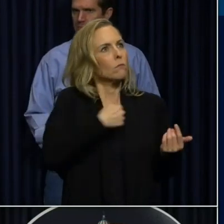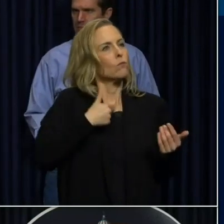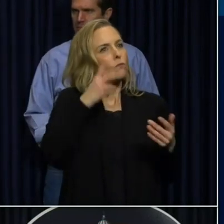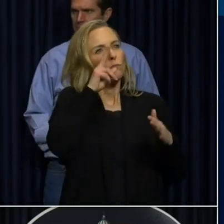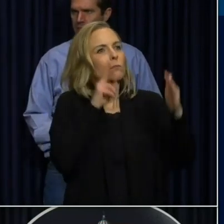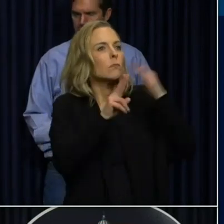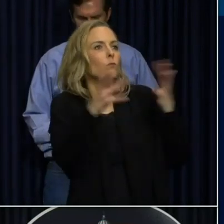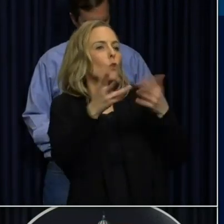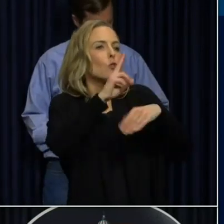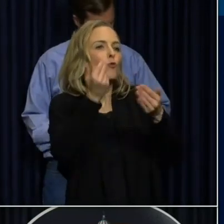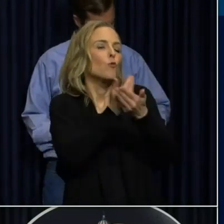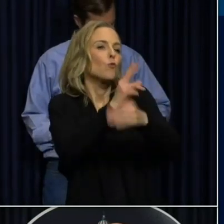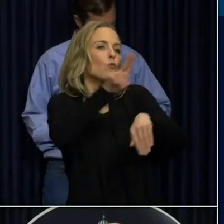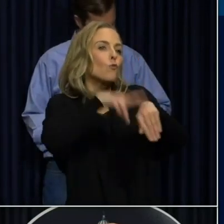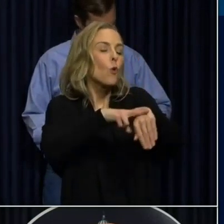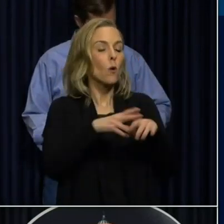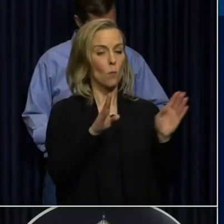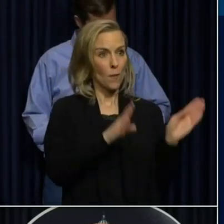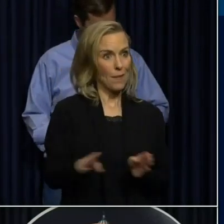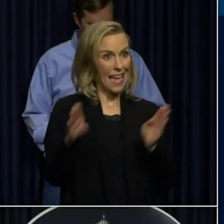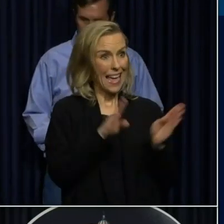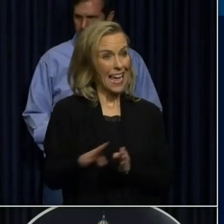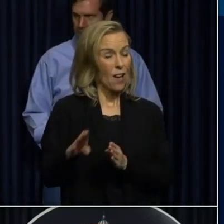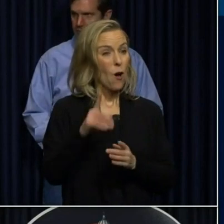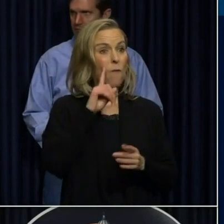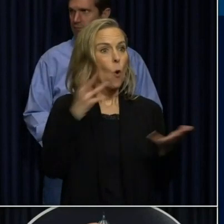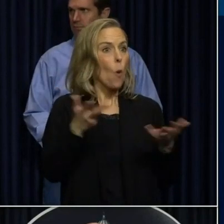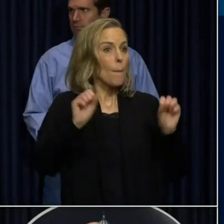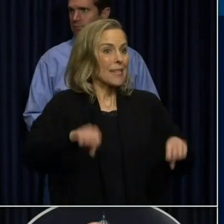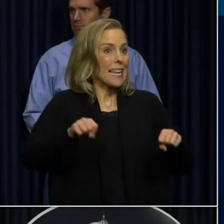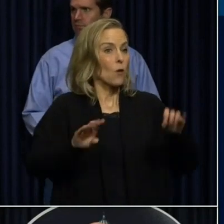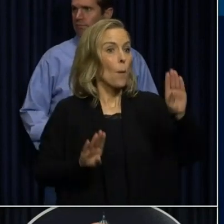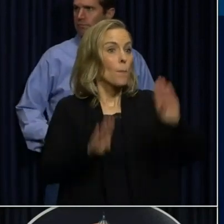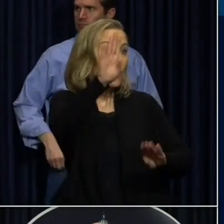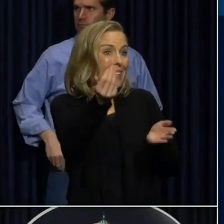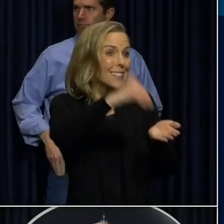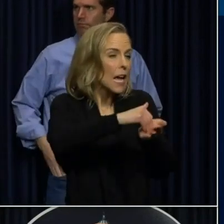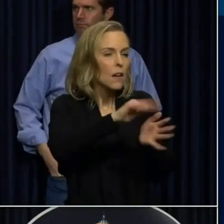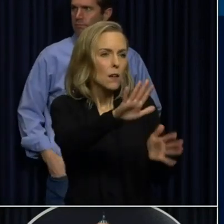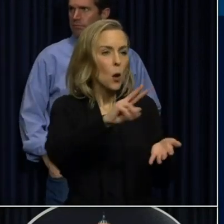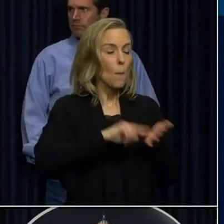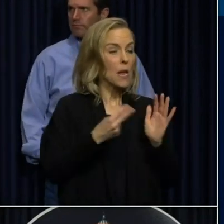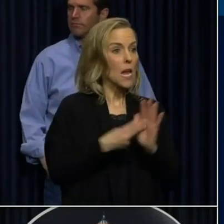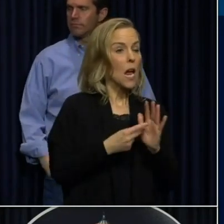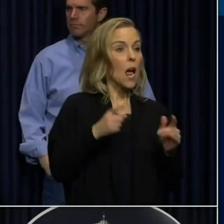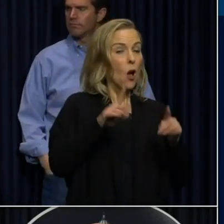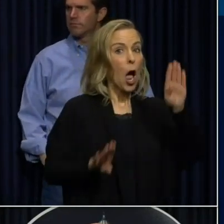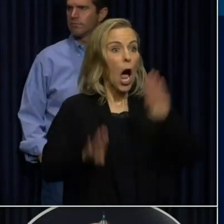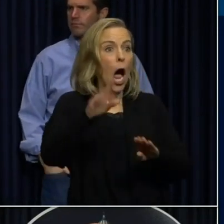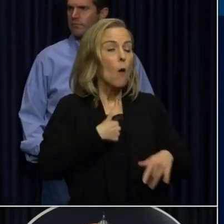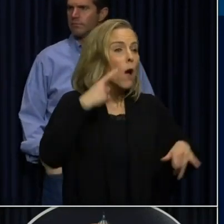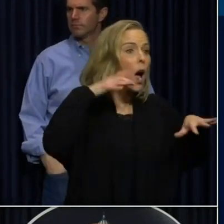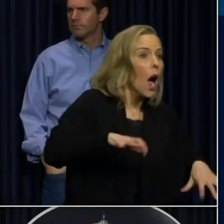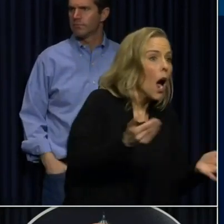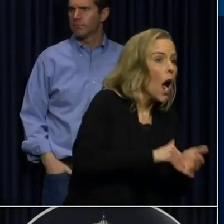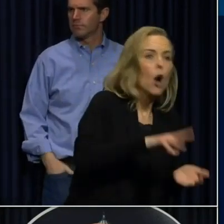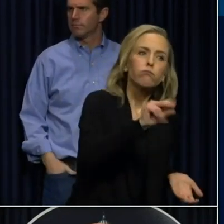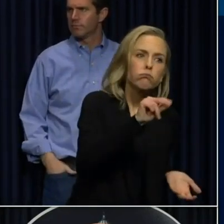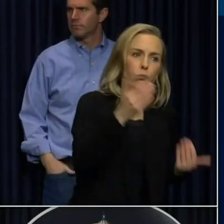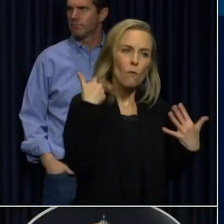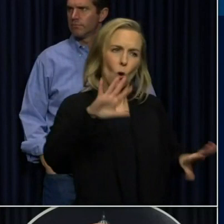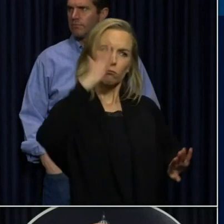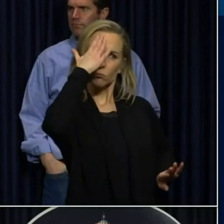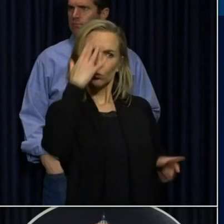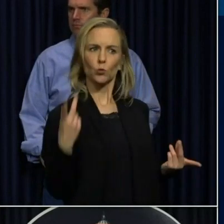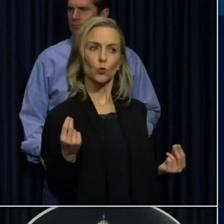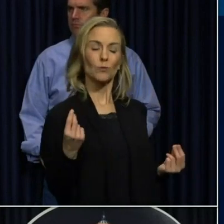like. The preparedness for future spikes means we know this isn't going to be a surprise next time. So it was a surprise when the disease first showed